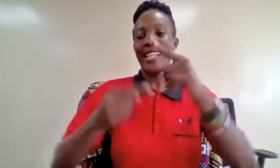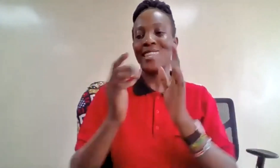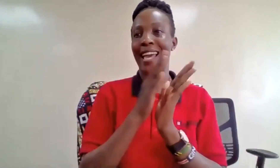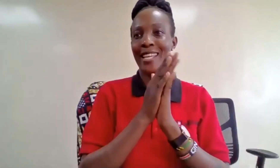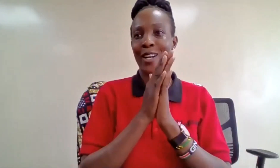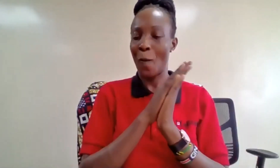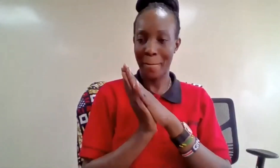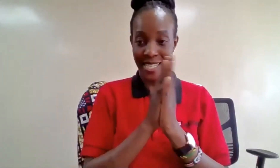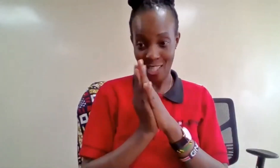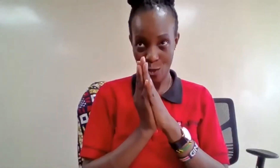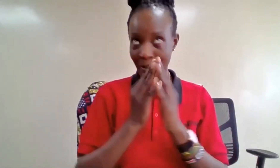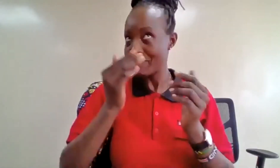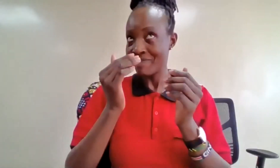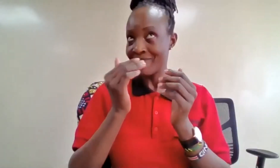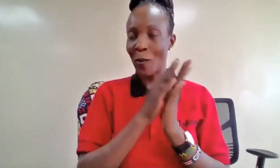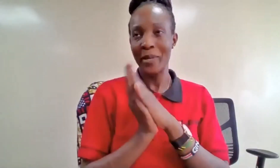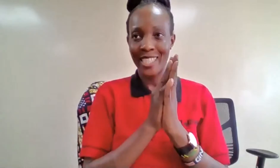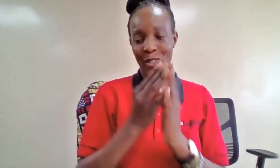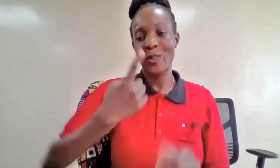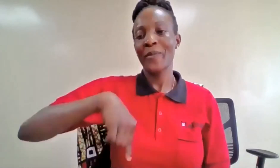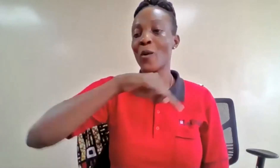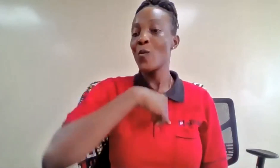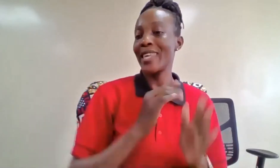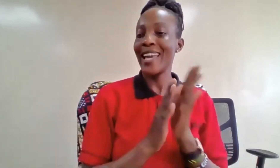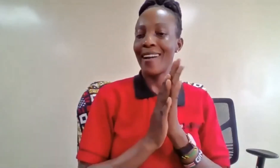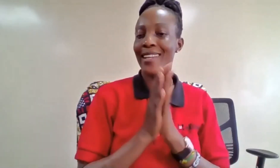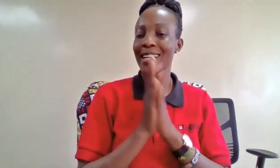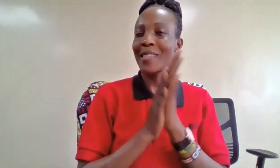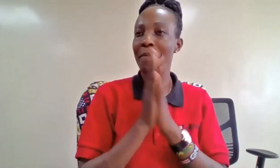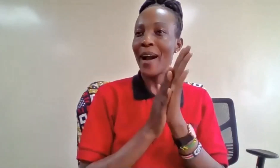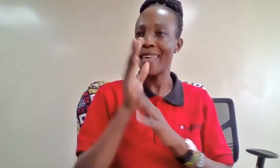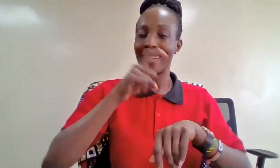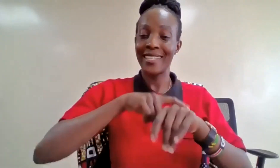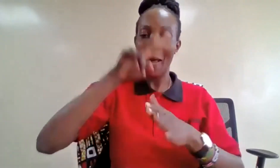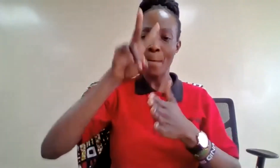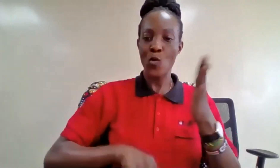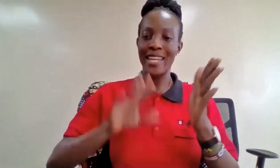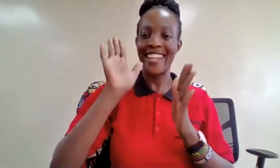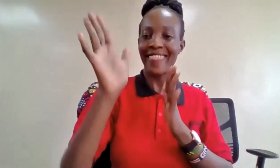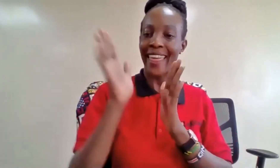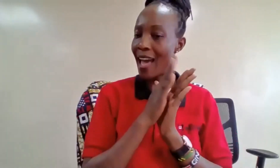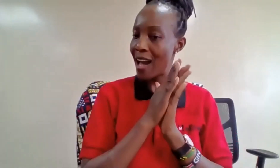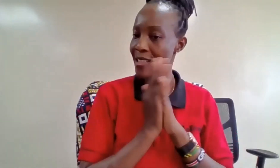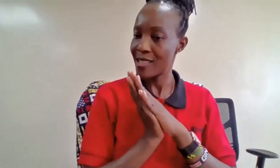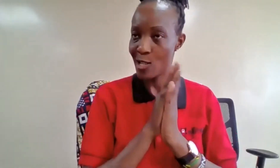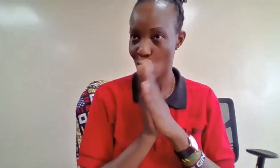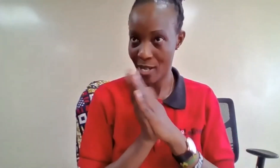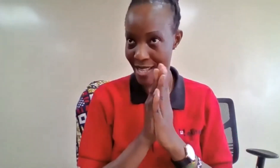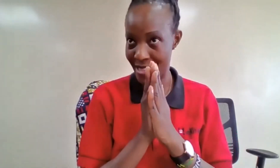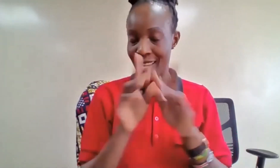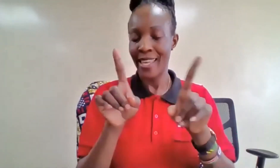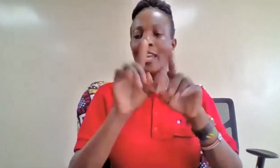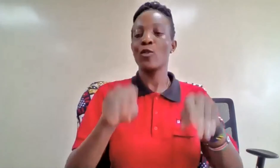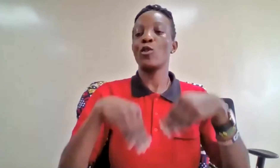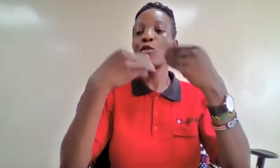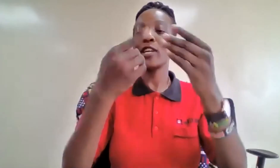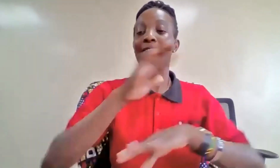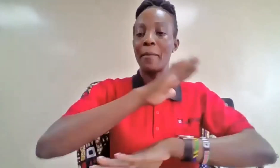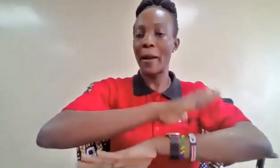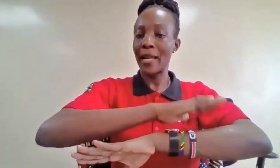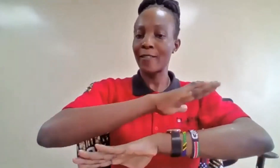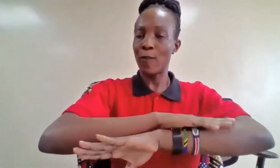time, it's one of the accessible materials, and the main aim is to have inclusion for all children and for all learners, and